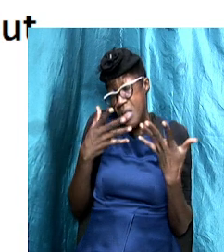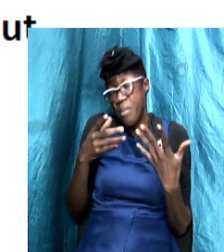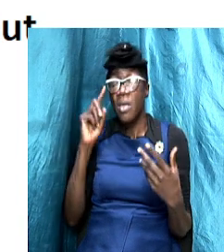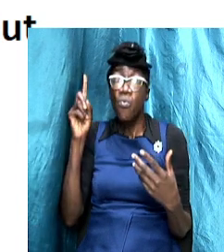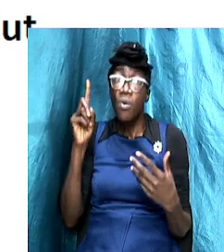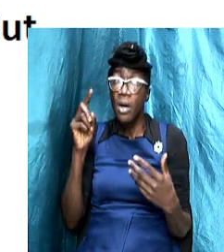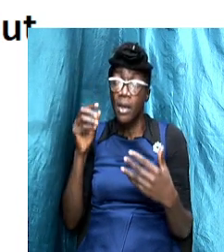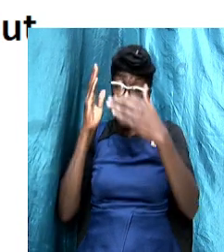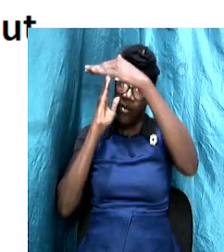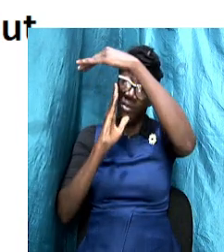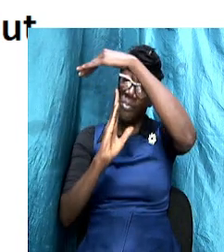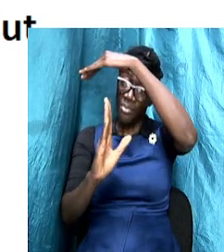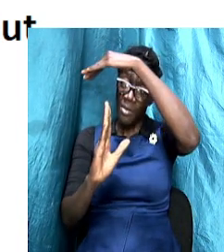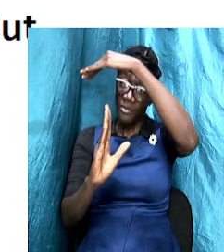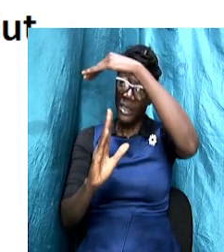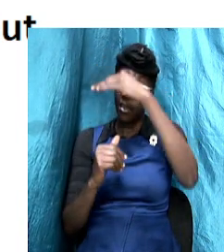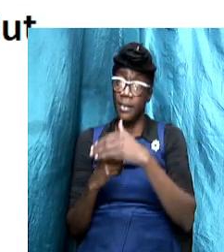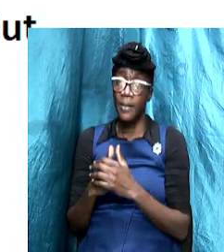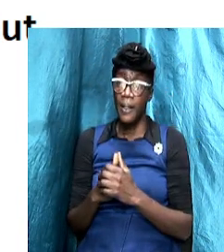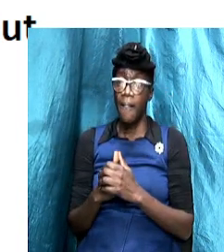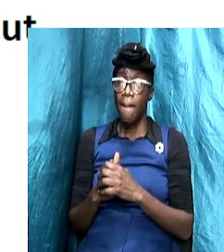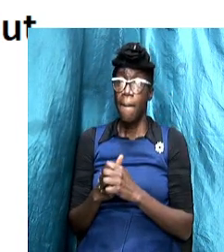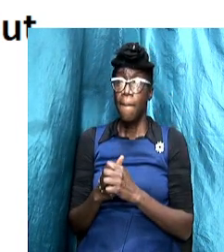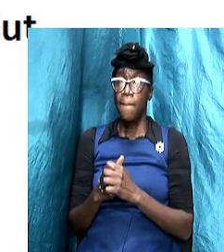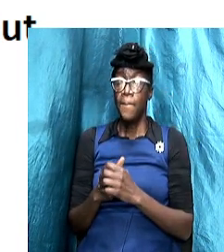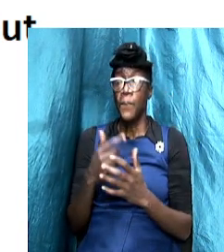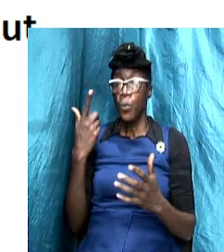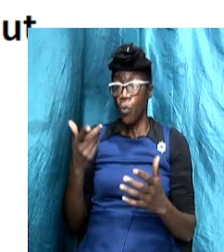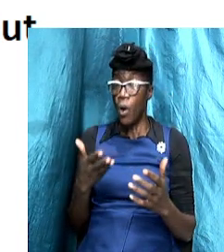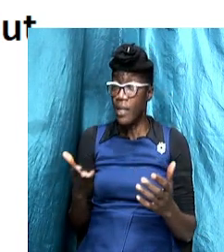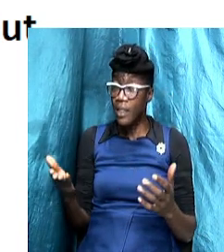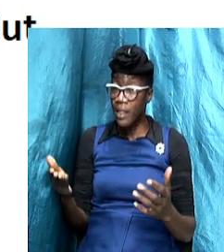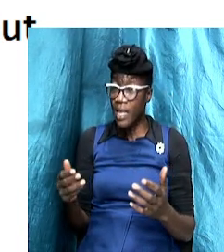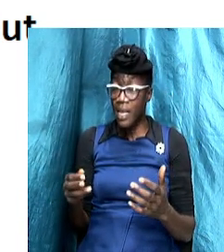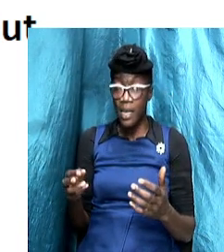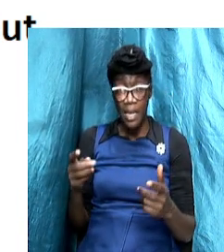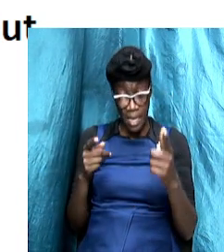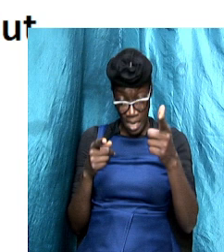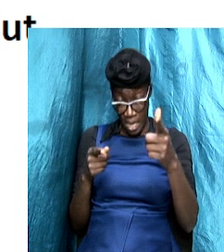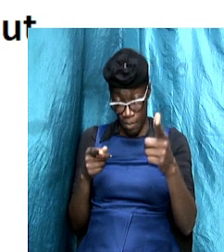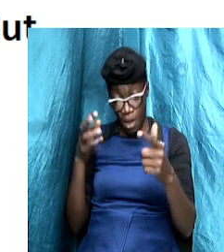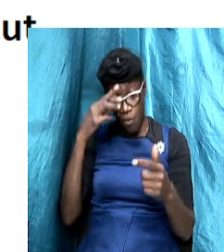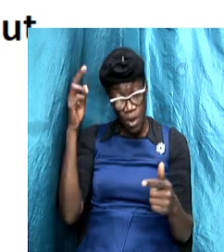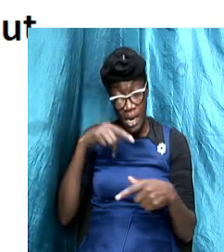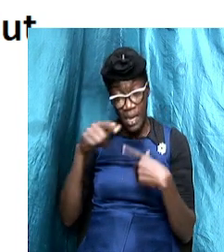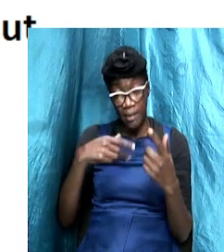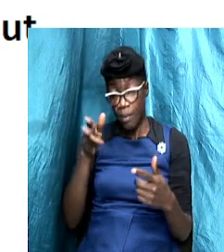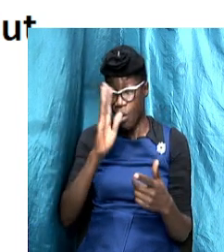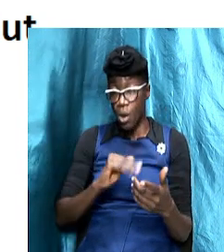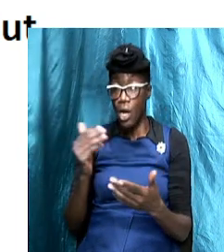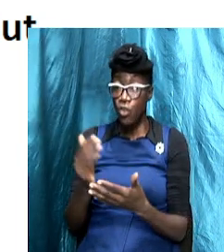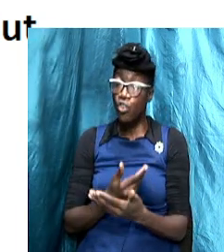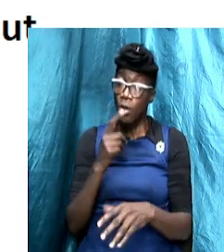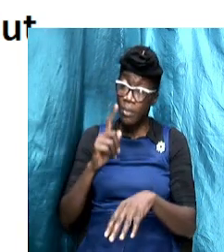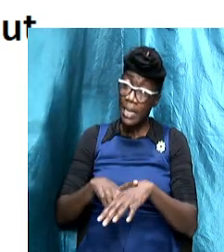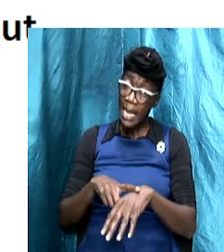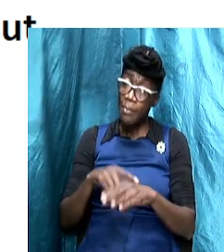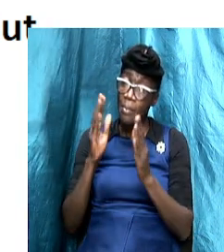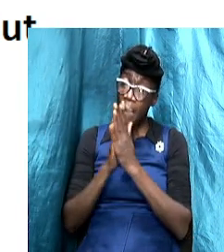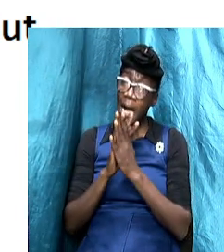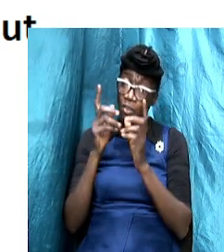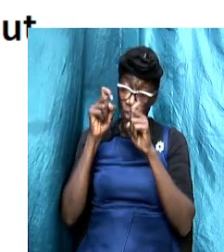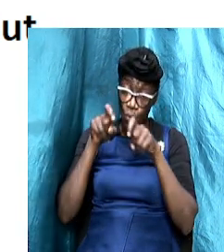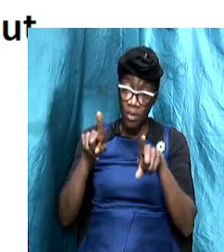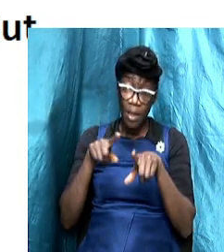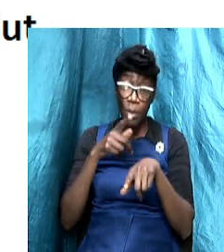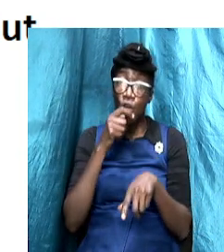prophets. You see, one of the things I realize about God, sometimes he will ask us questions, but the truth